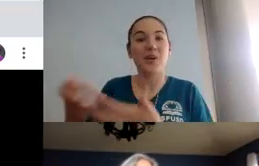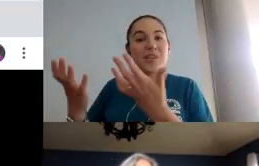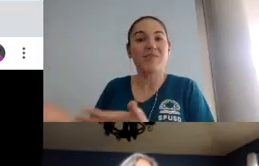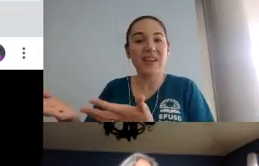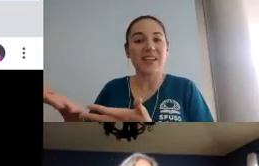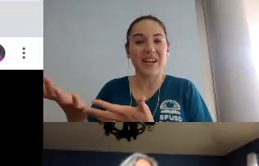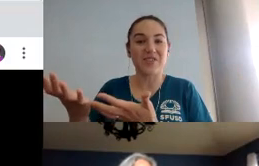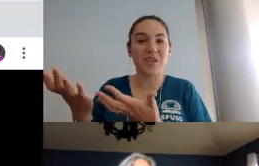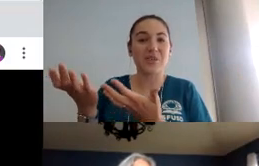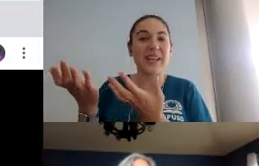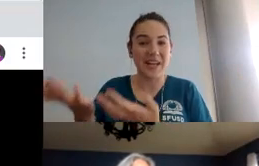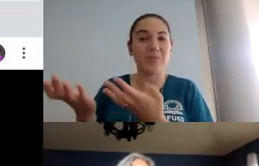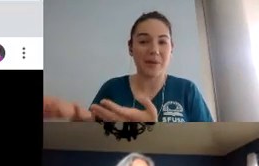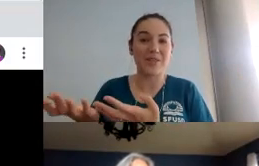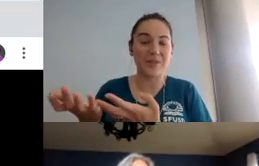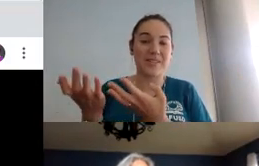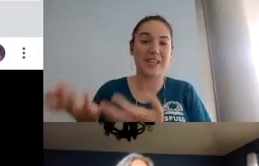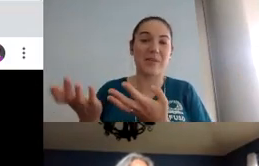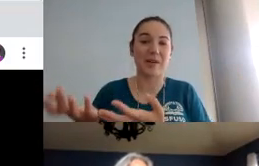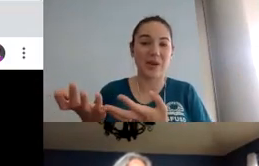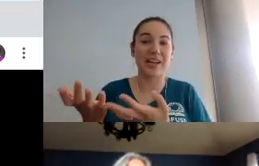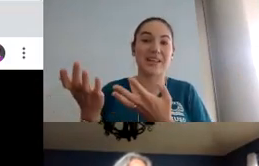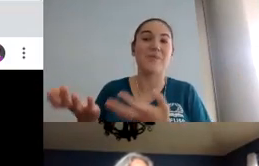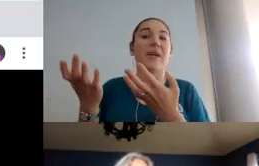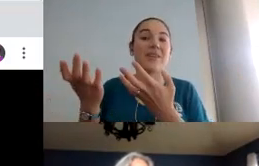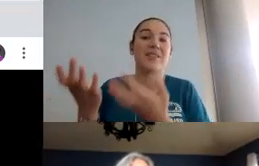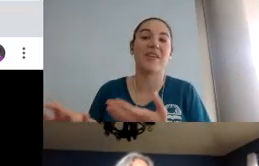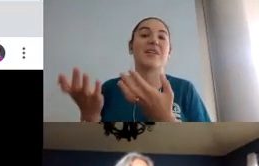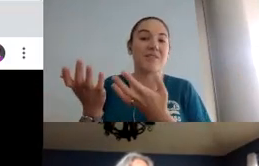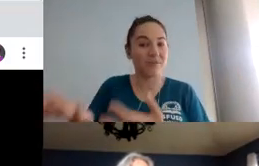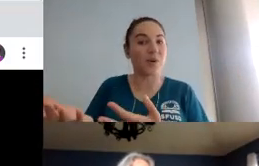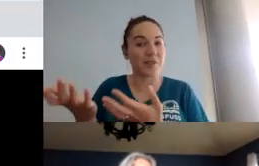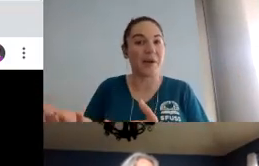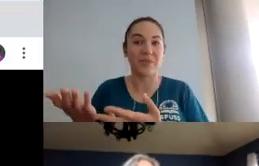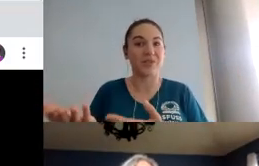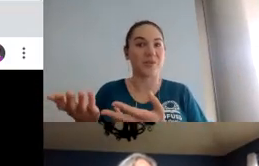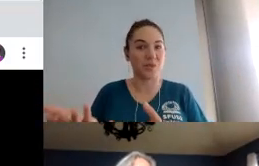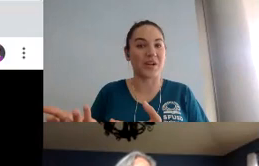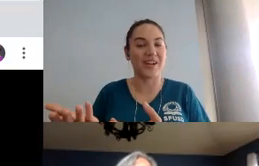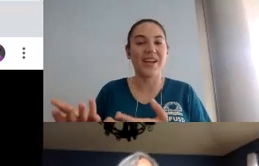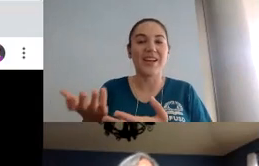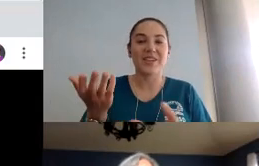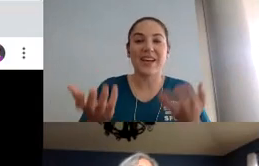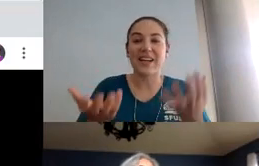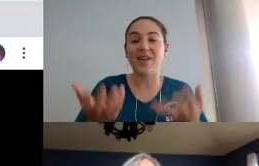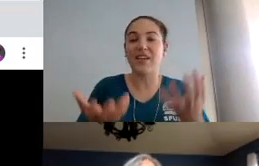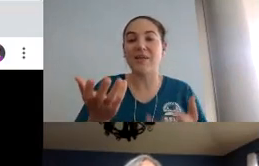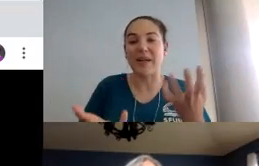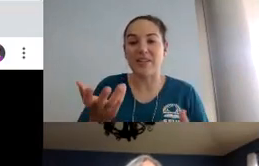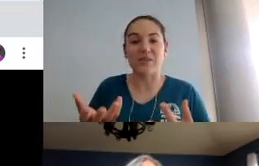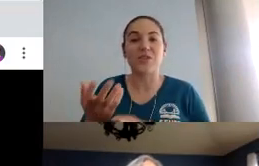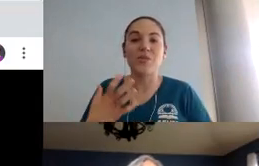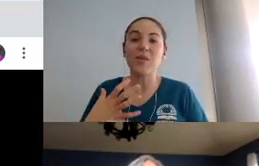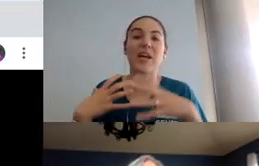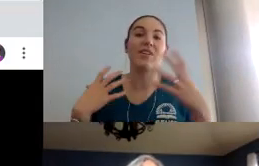dates, with the fact that classroom can really help remind students and keep them on track and keep parents and families informed about their students' work. You have to kind of